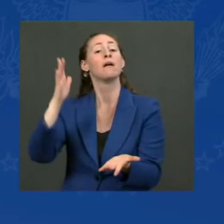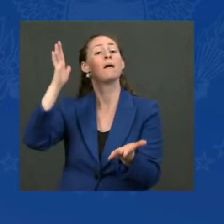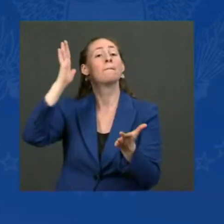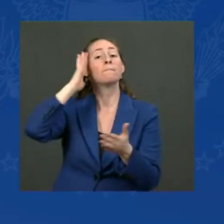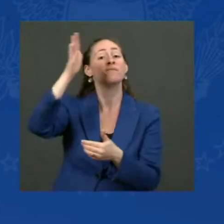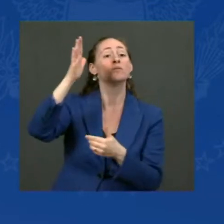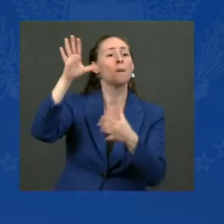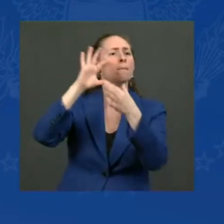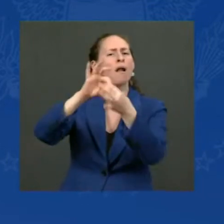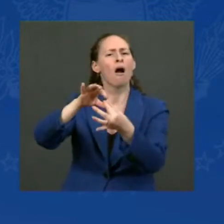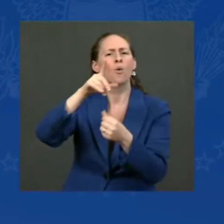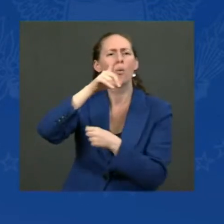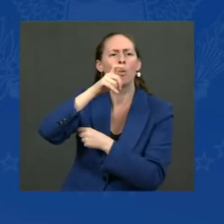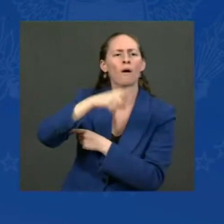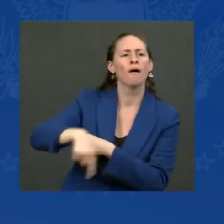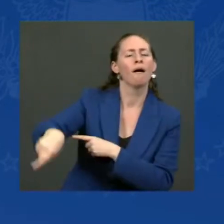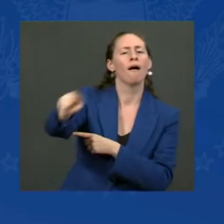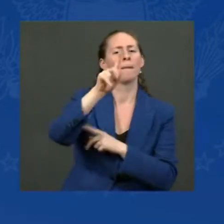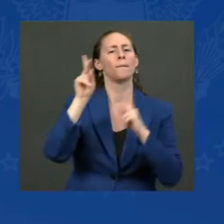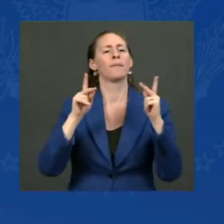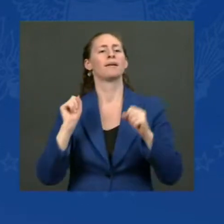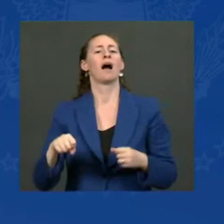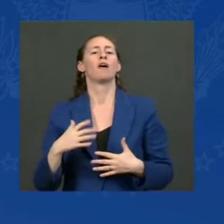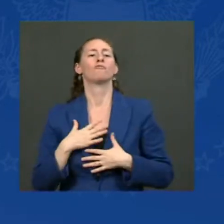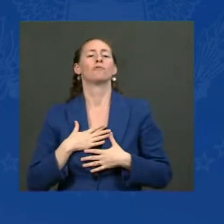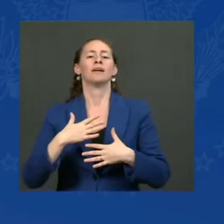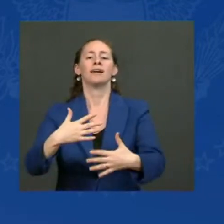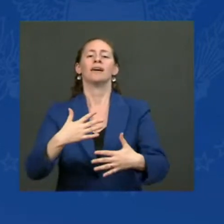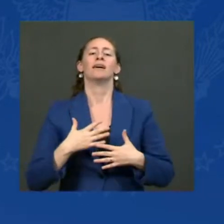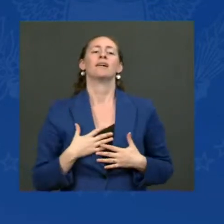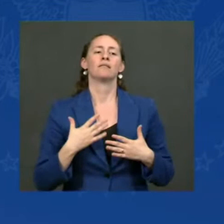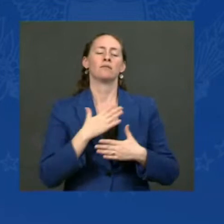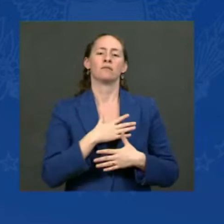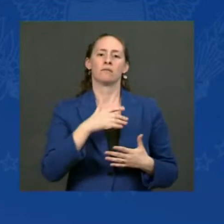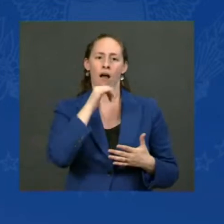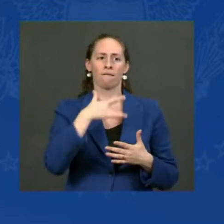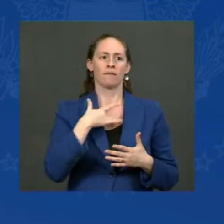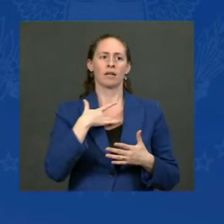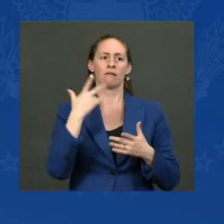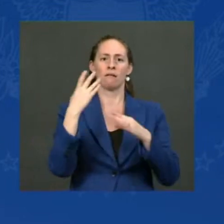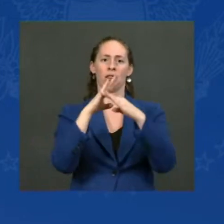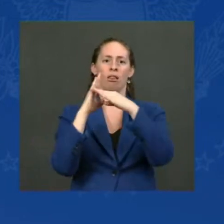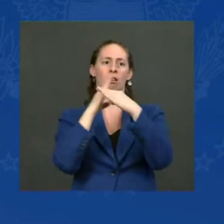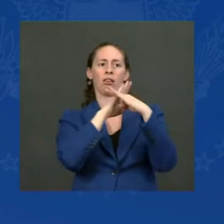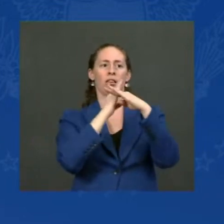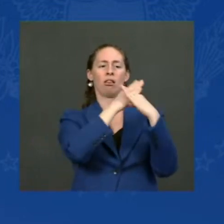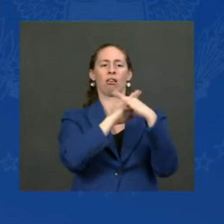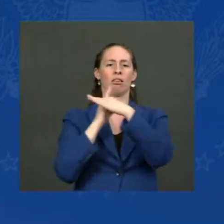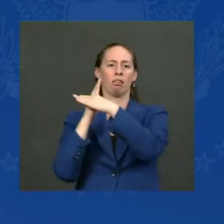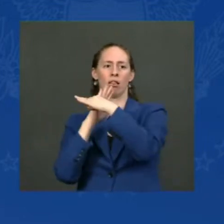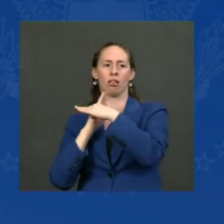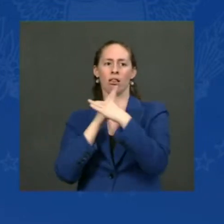to breathe free, not those who seek to suffocate their people with an iron hand.